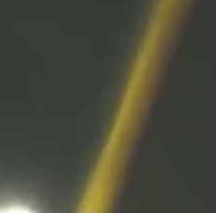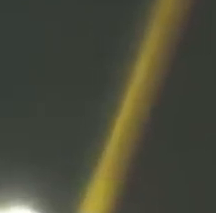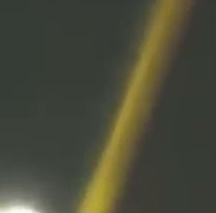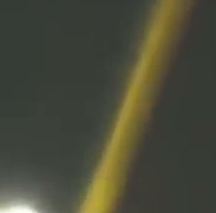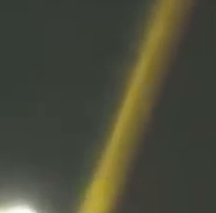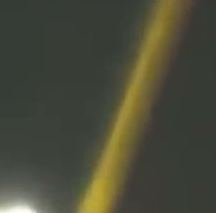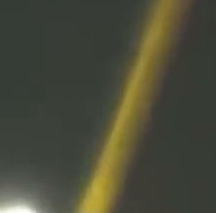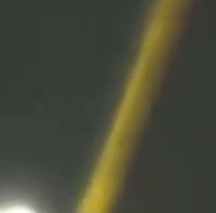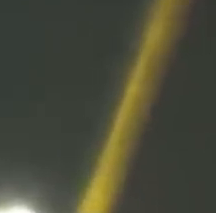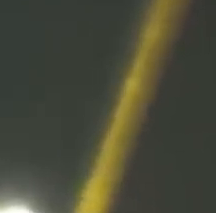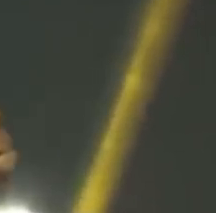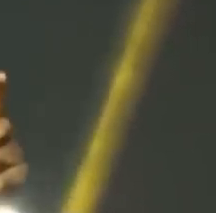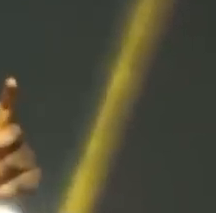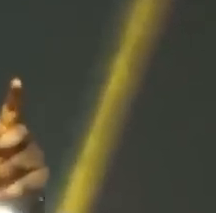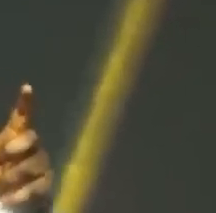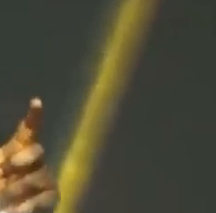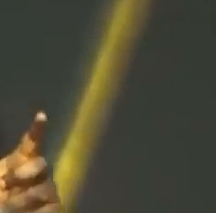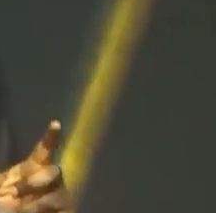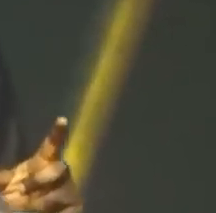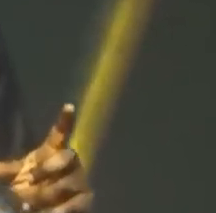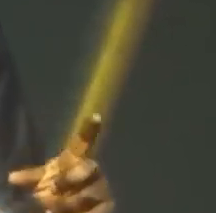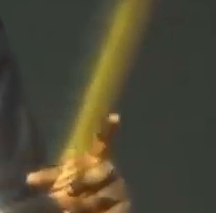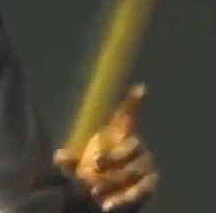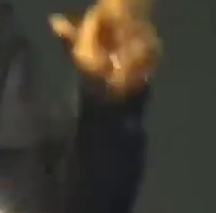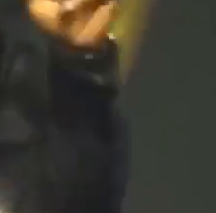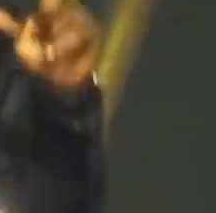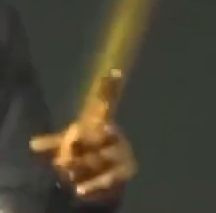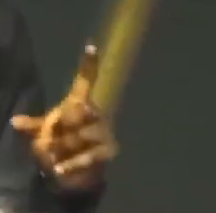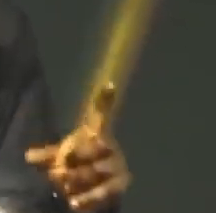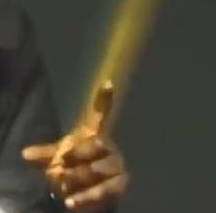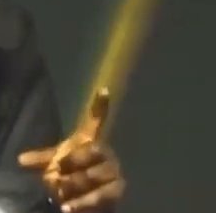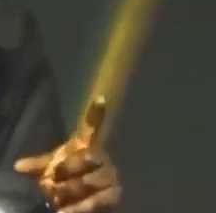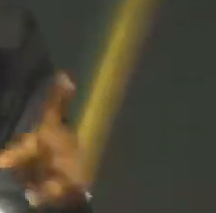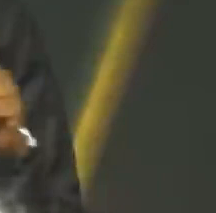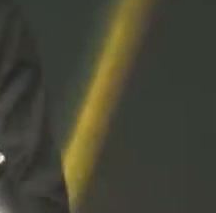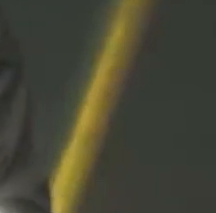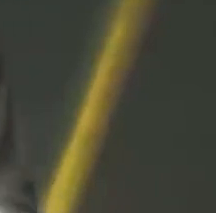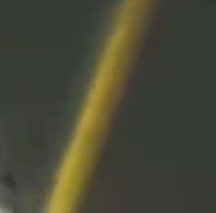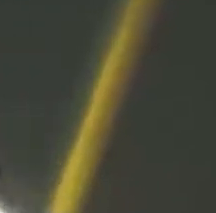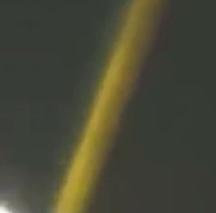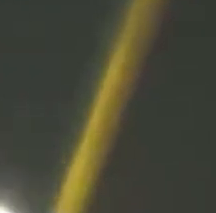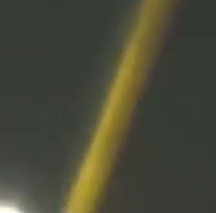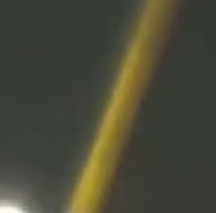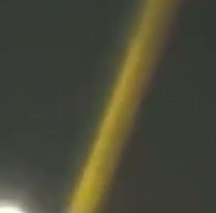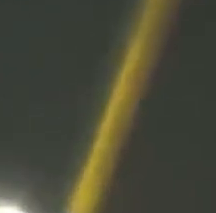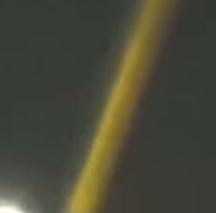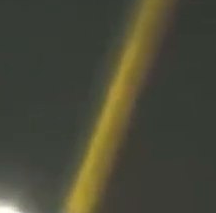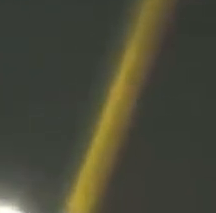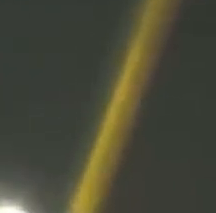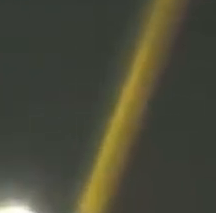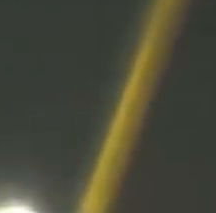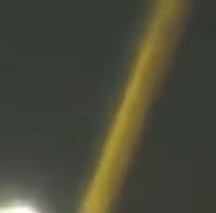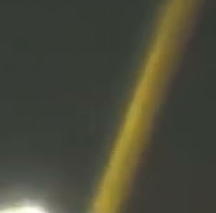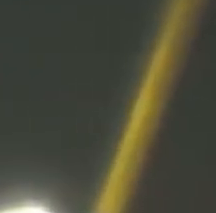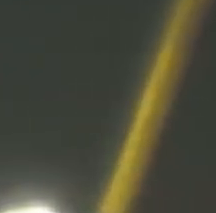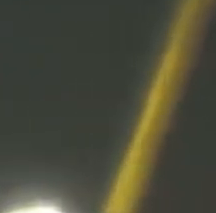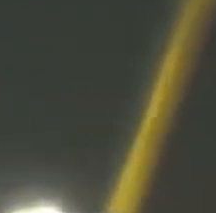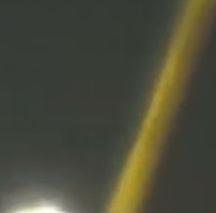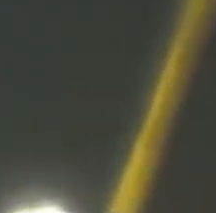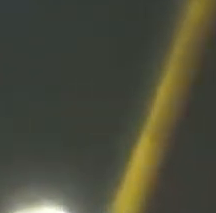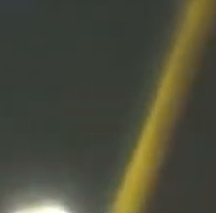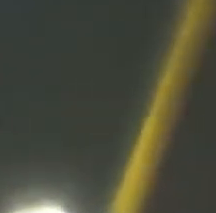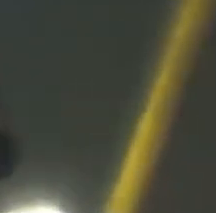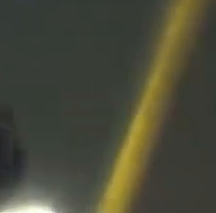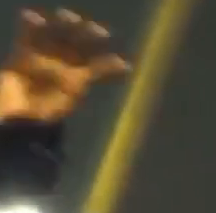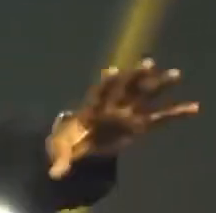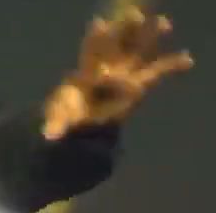intent. Please say after me, will. Say after me, intent. One more time, say will. Say intent.